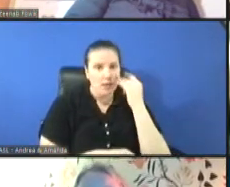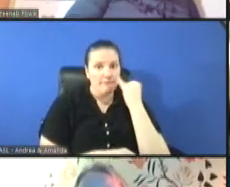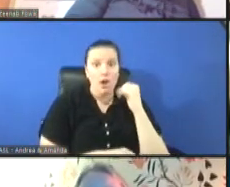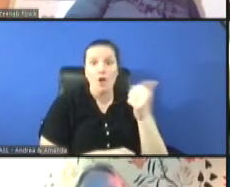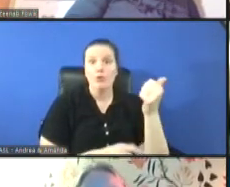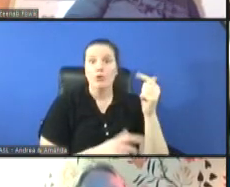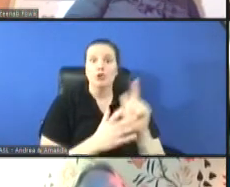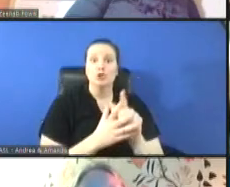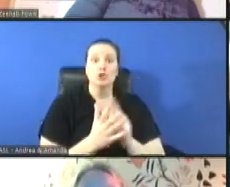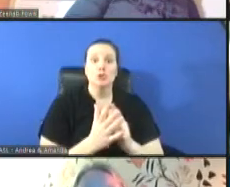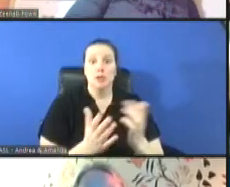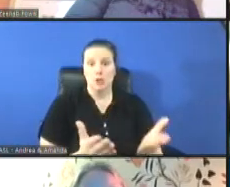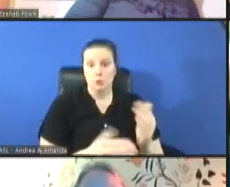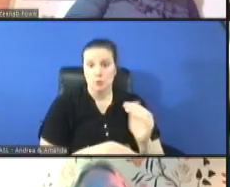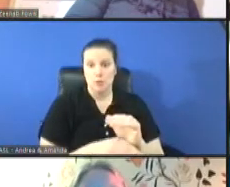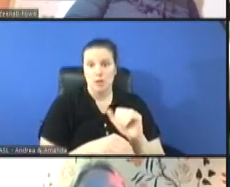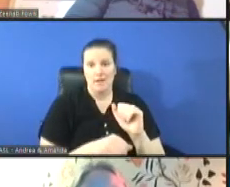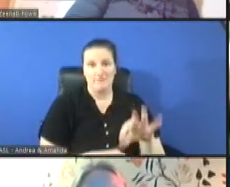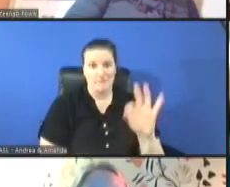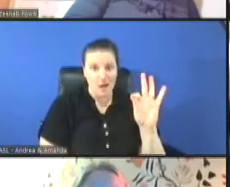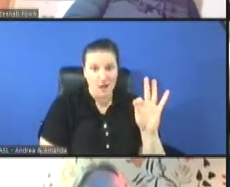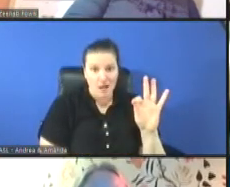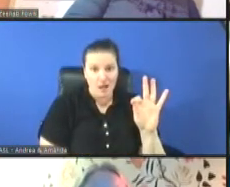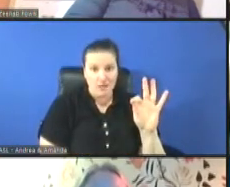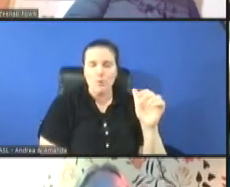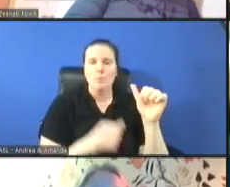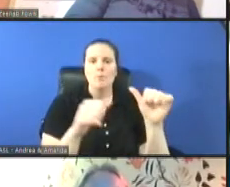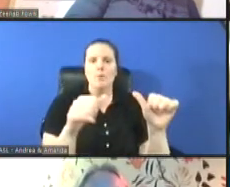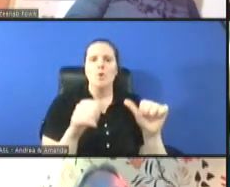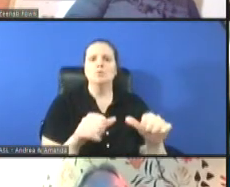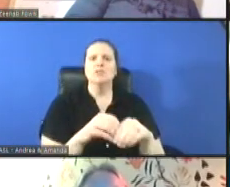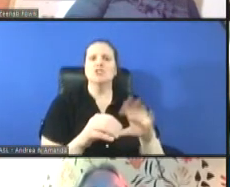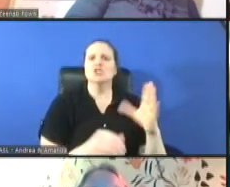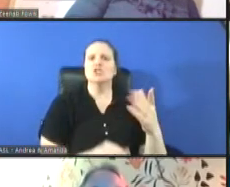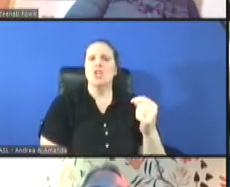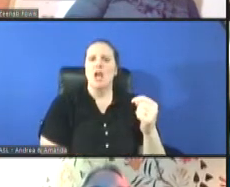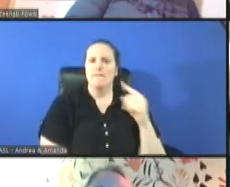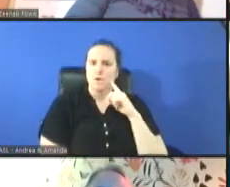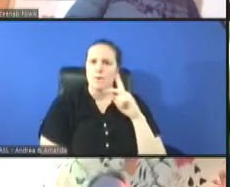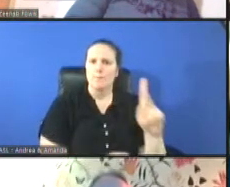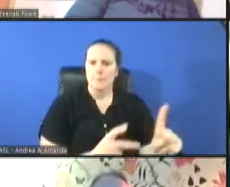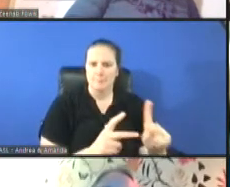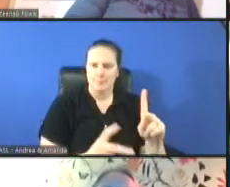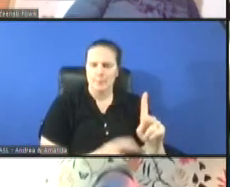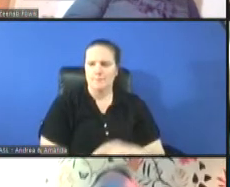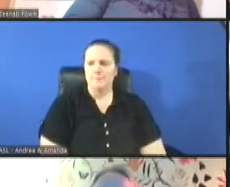attorneys who's here present tonight can find that, and we'll post it in the chat for folks,